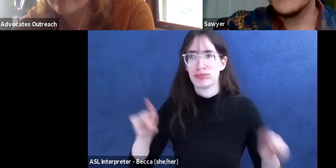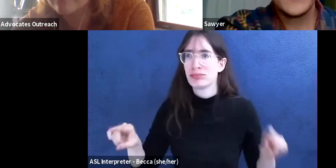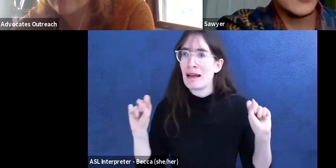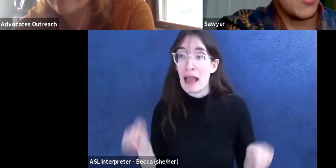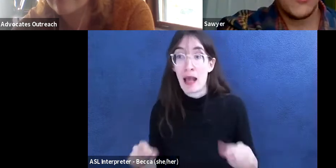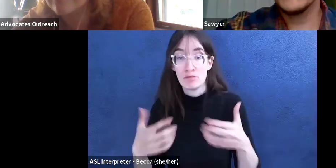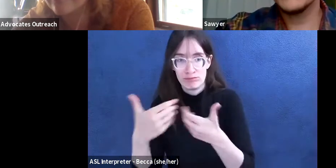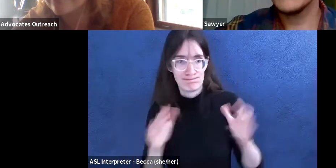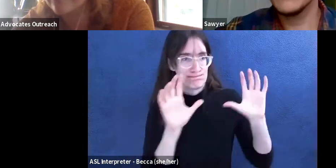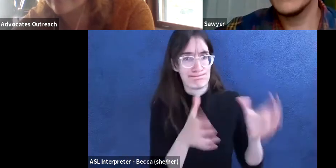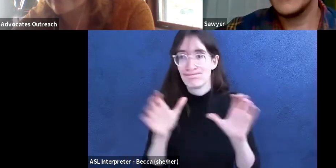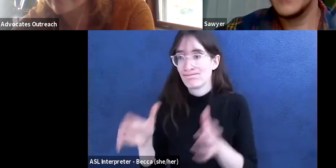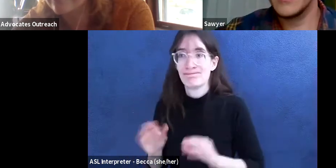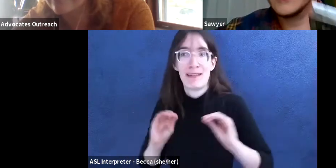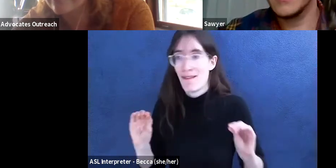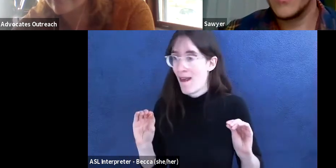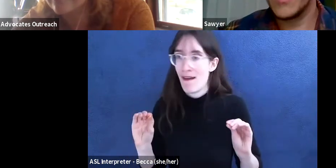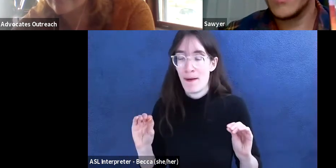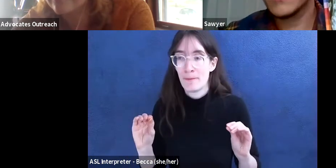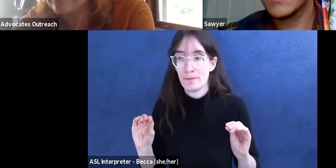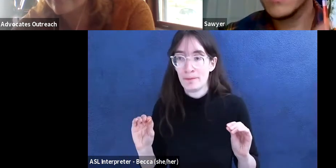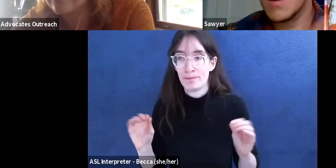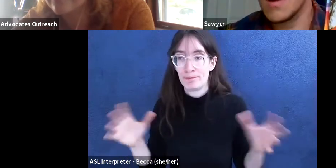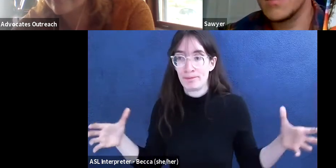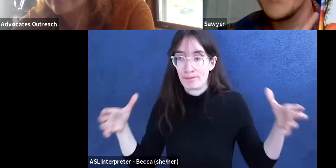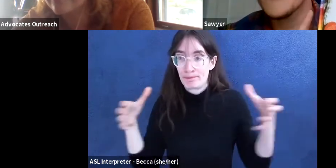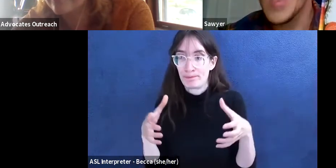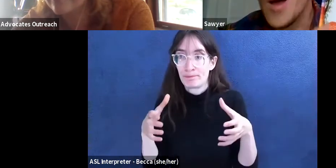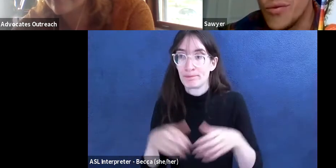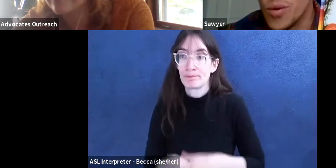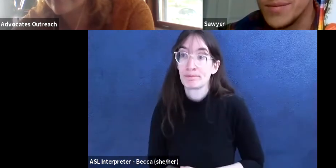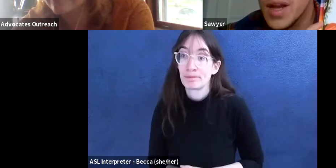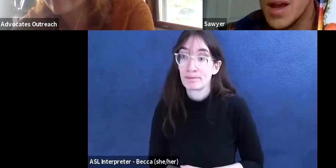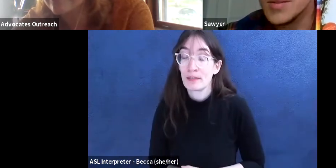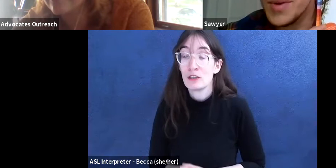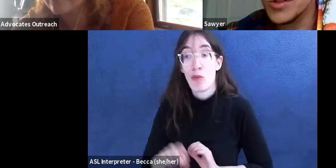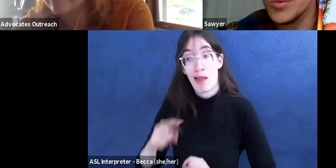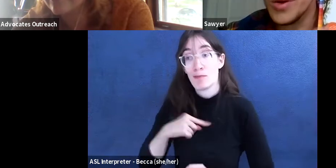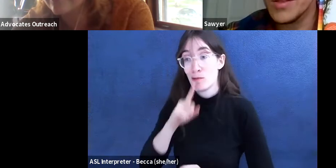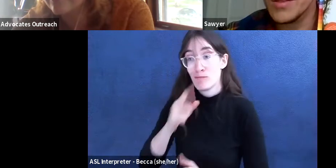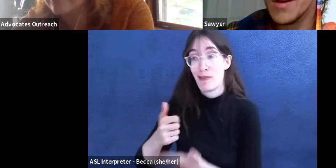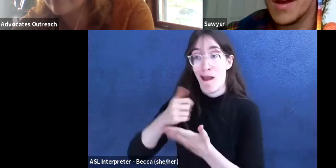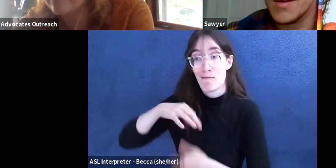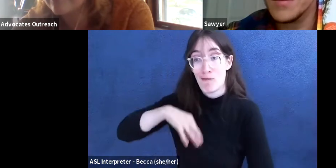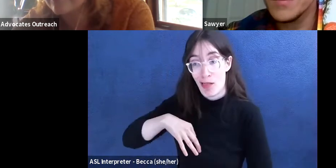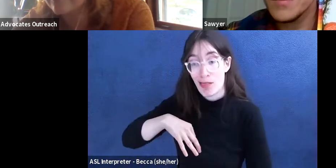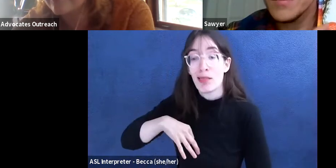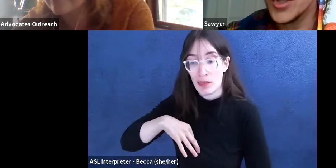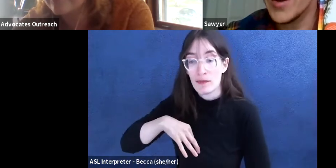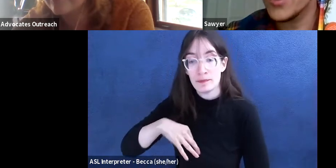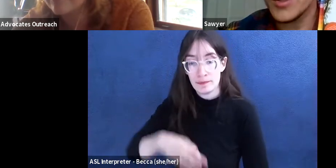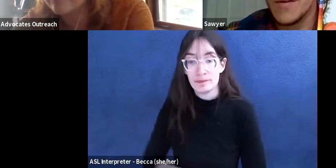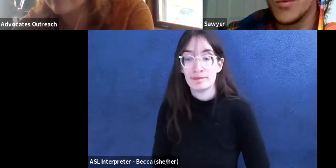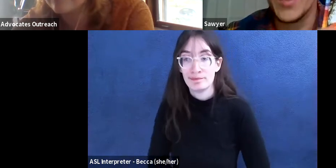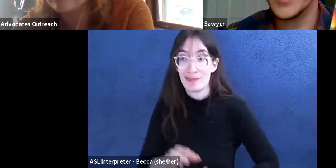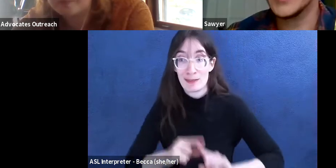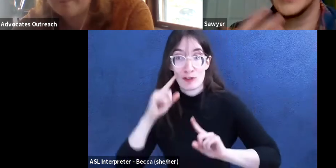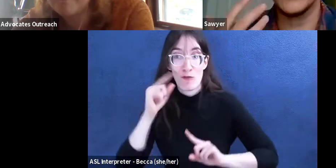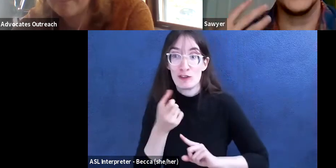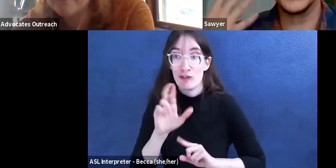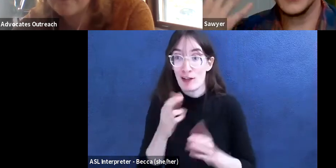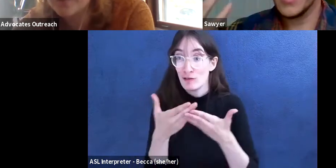This is a story about you. The important thing to remember is that you are the one who knows you best.